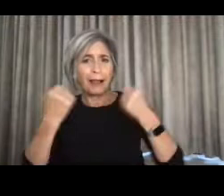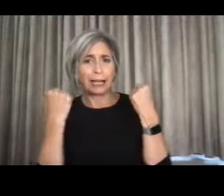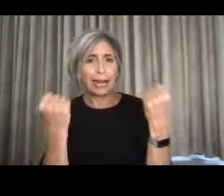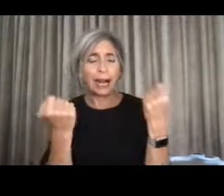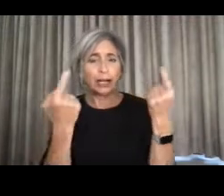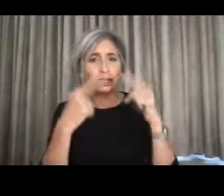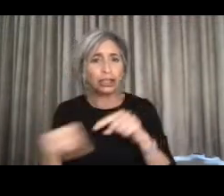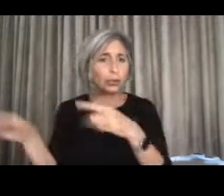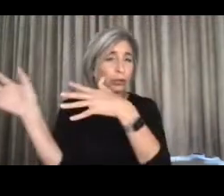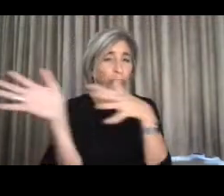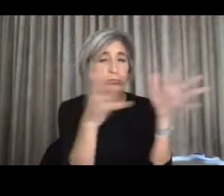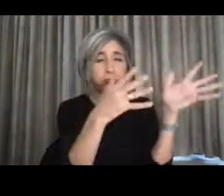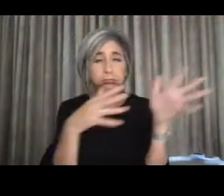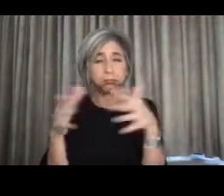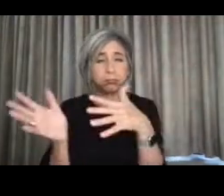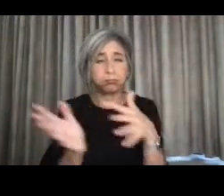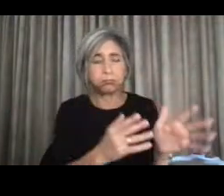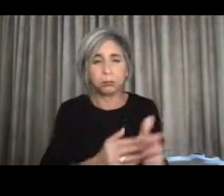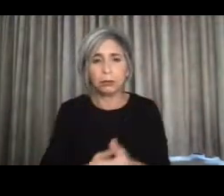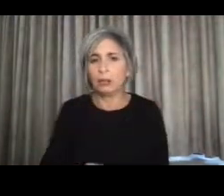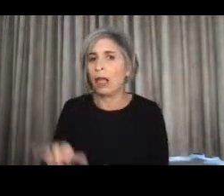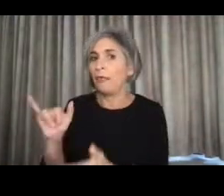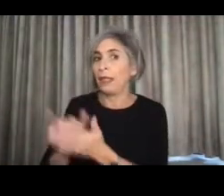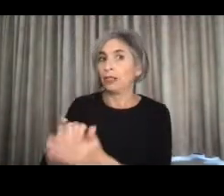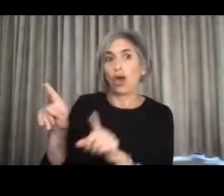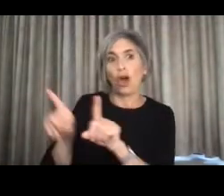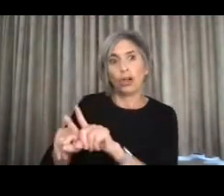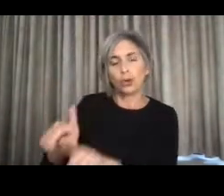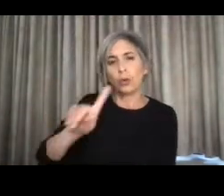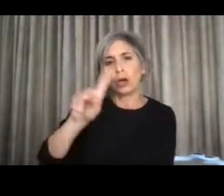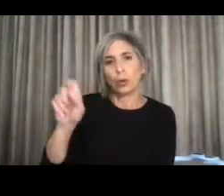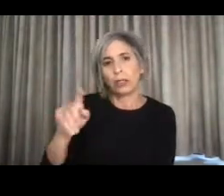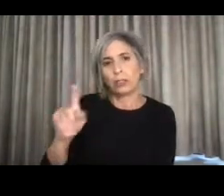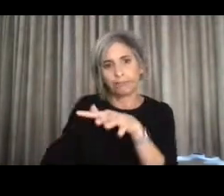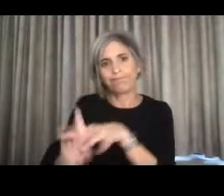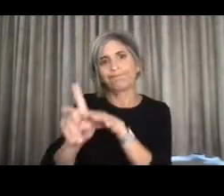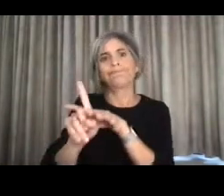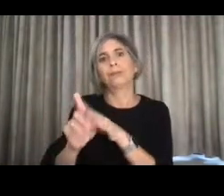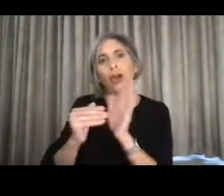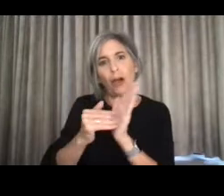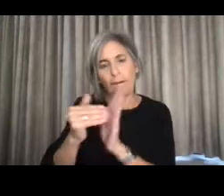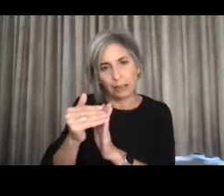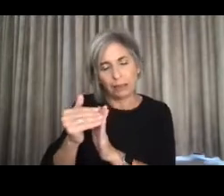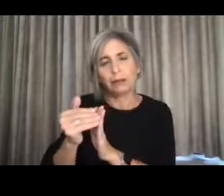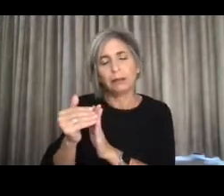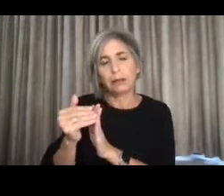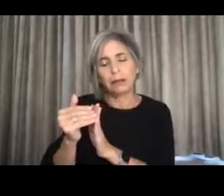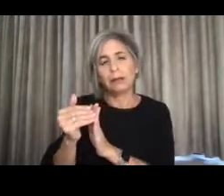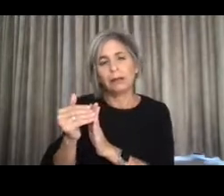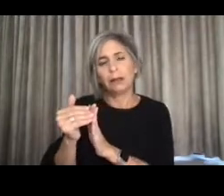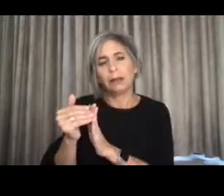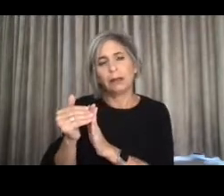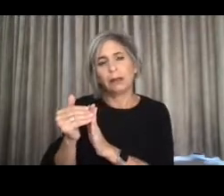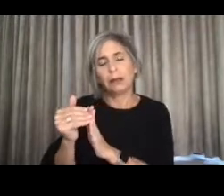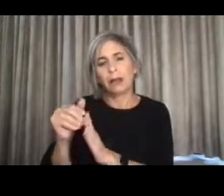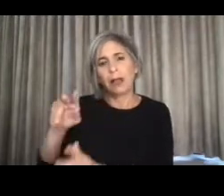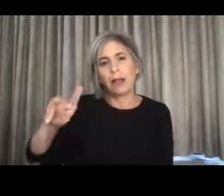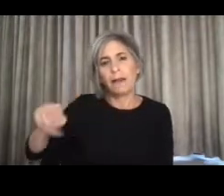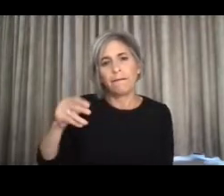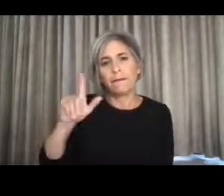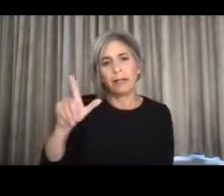storm? This is also a question that we get a great deal. Bill, do you have